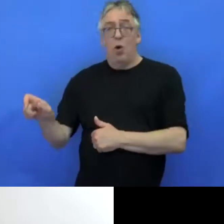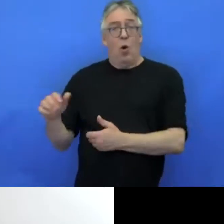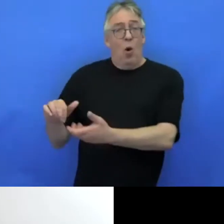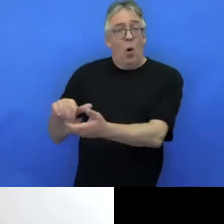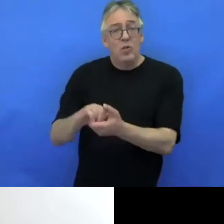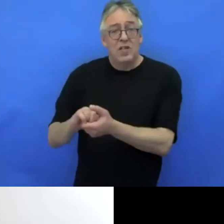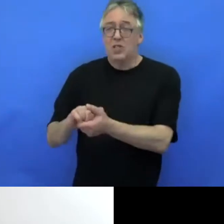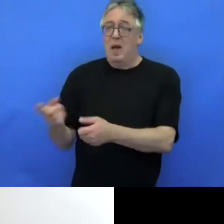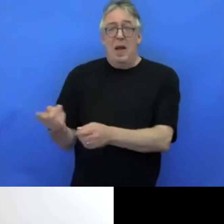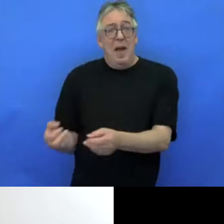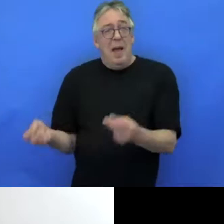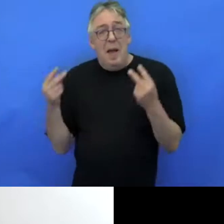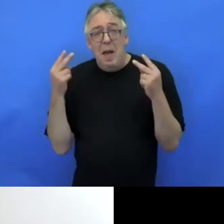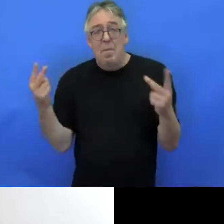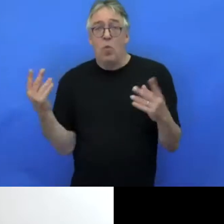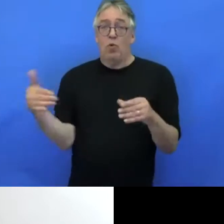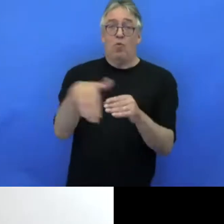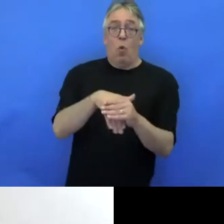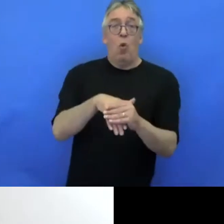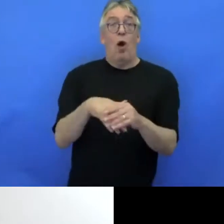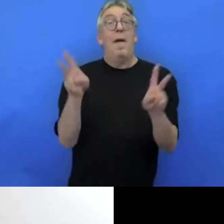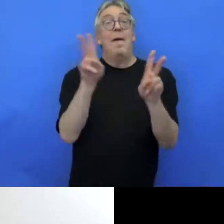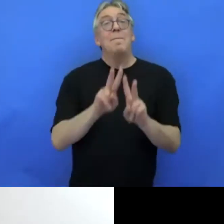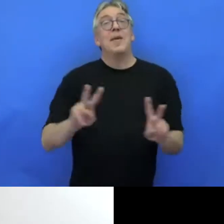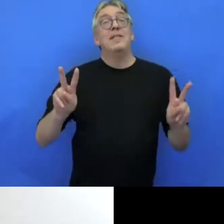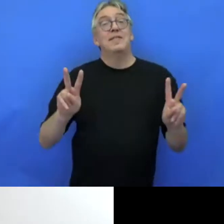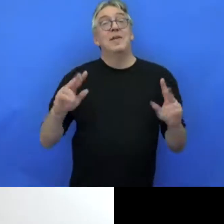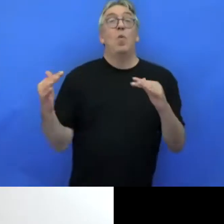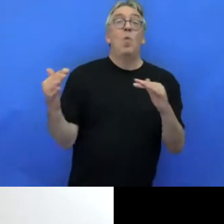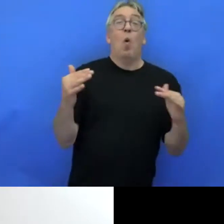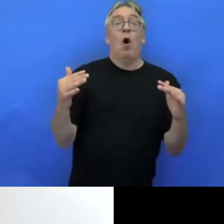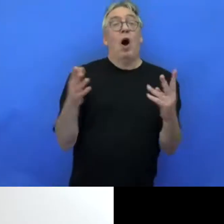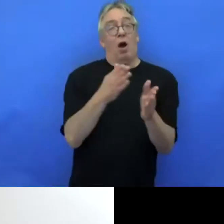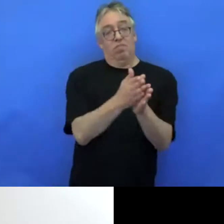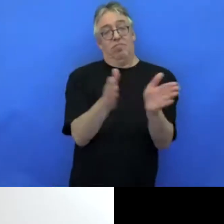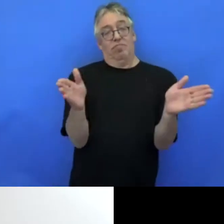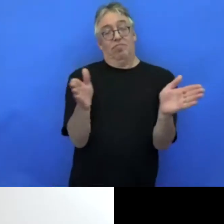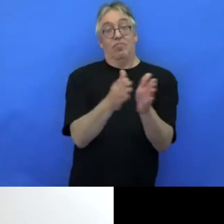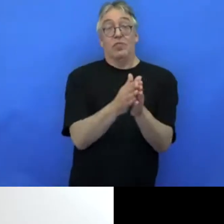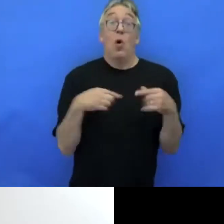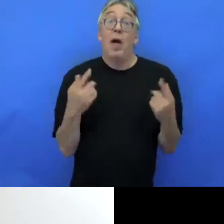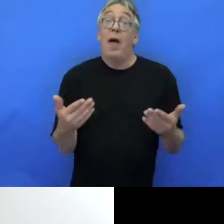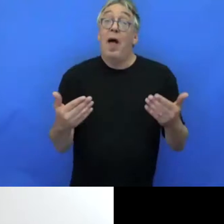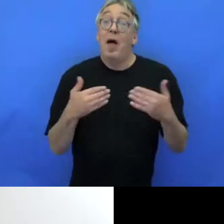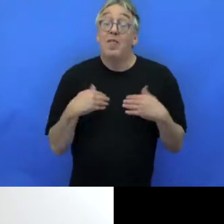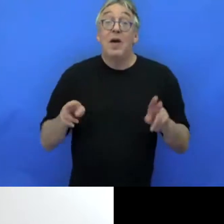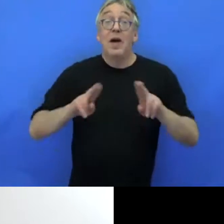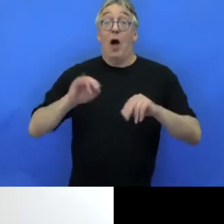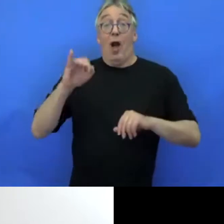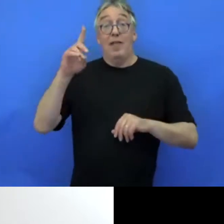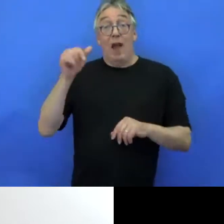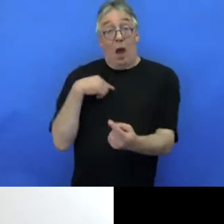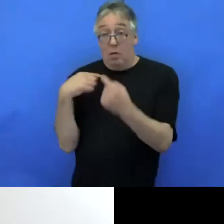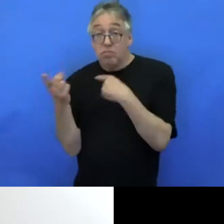peace continuum. To this end, discussions are ongoing with the International Disability Alliance,